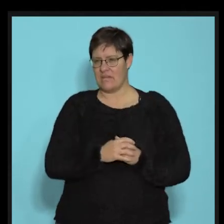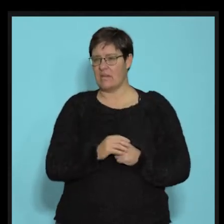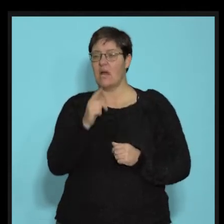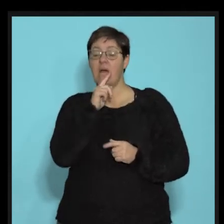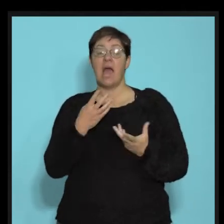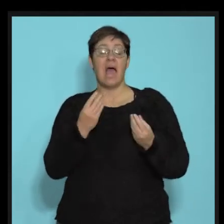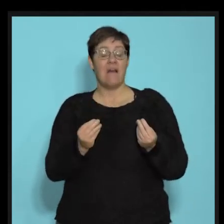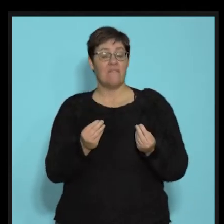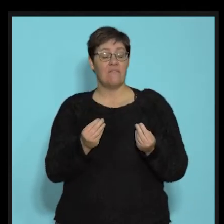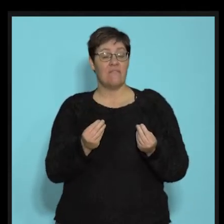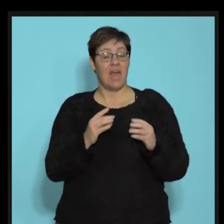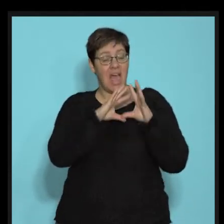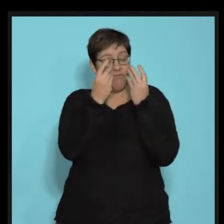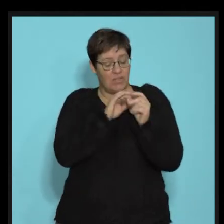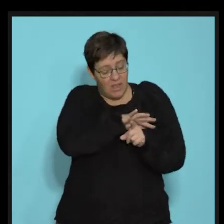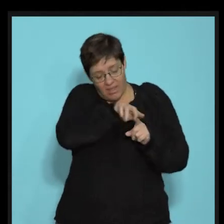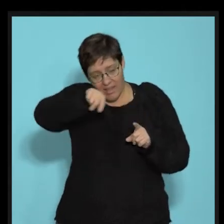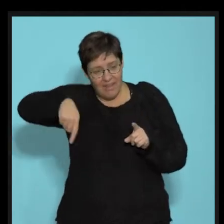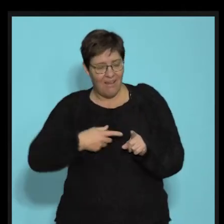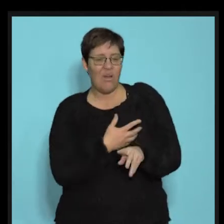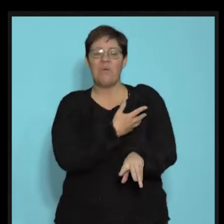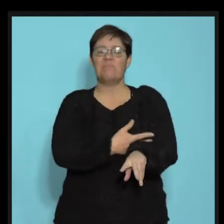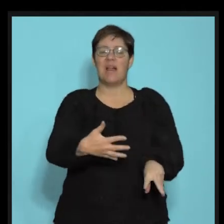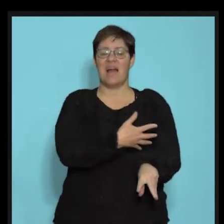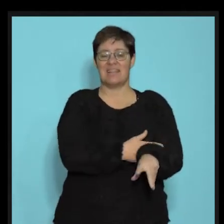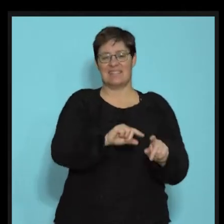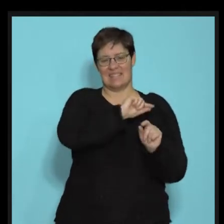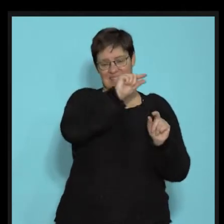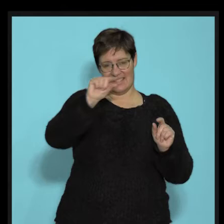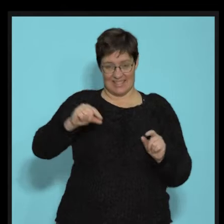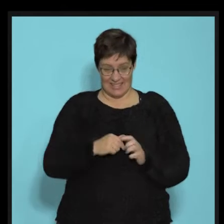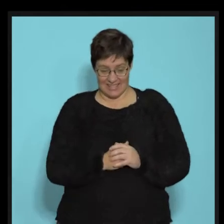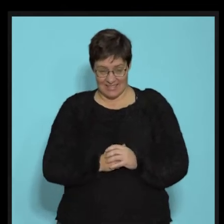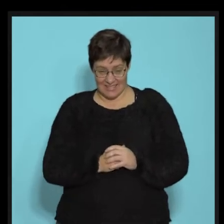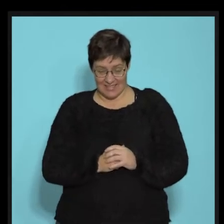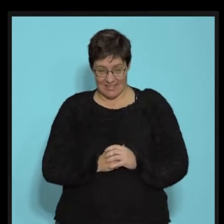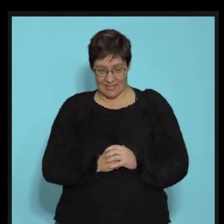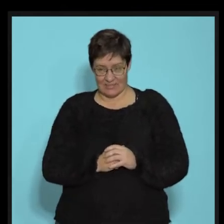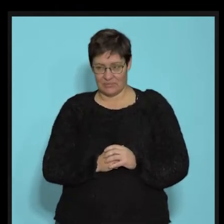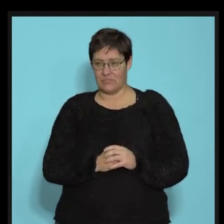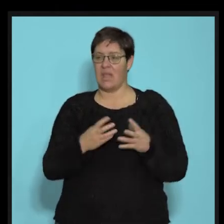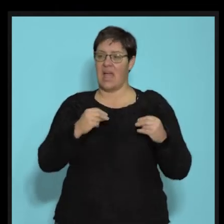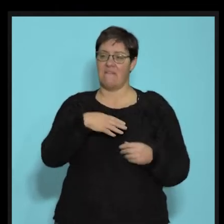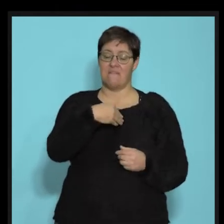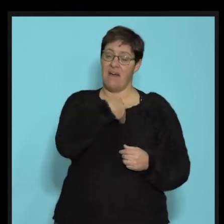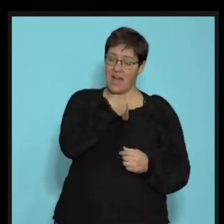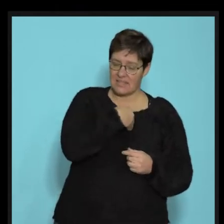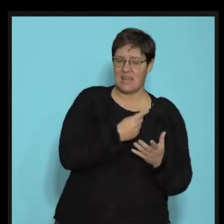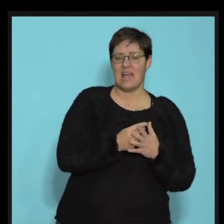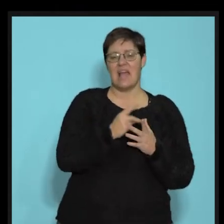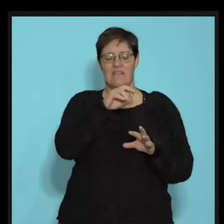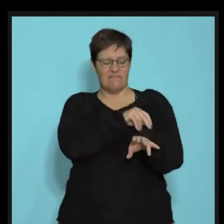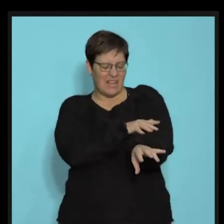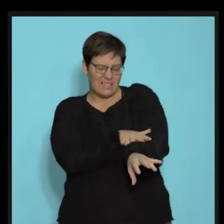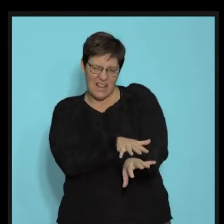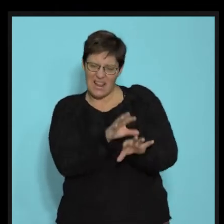earthworms get everything around the body? They have a blood system. They have a heart, they've got vessels, and